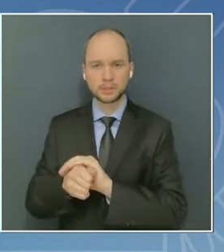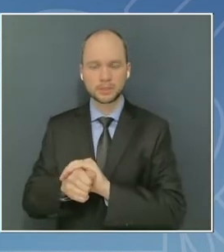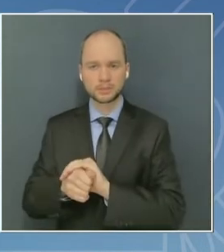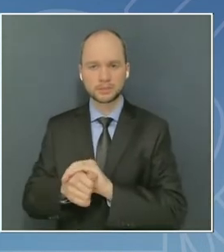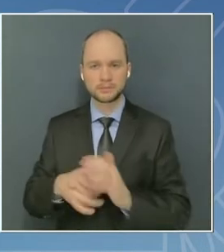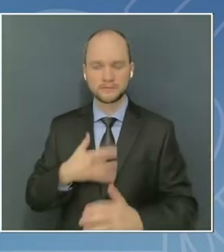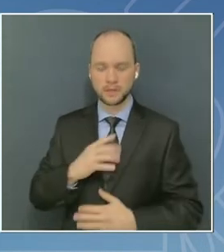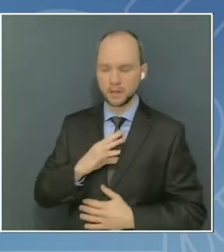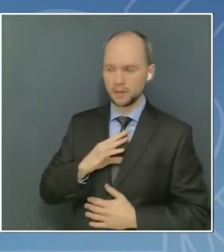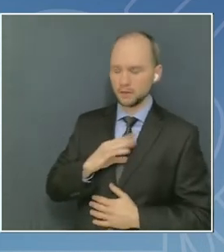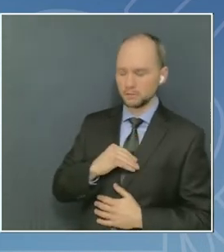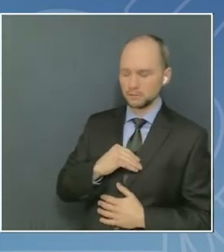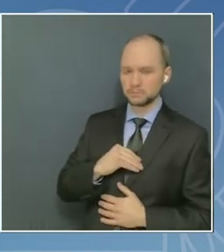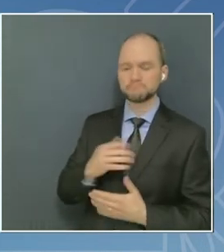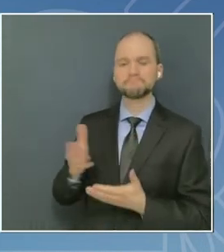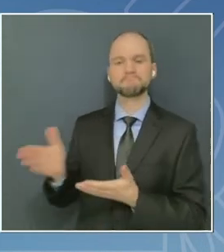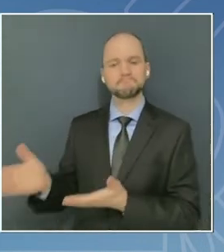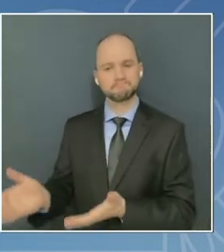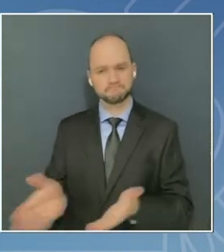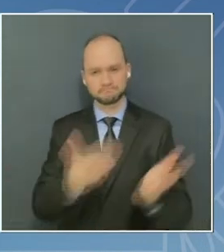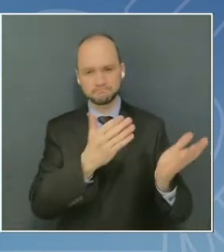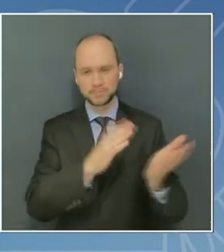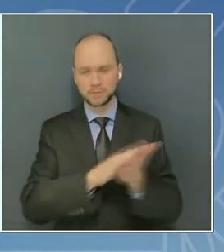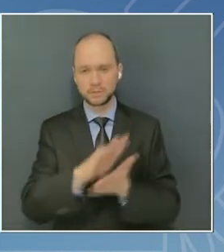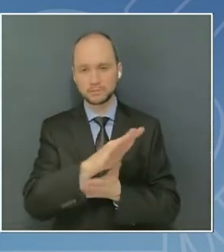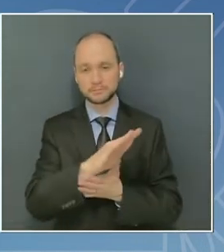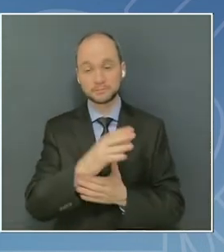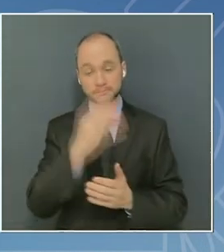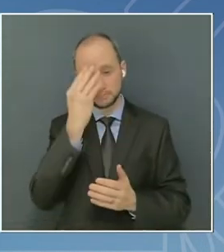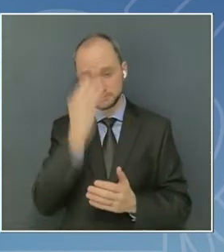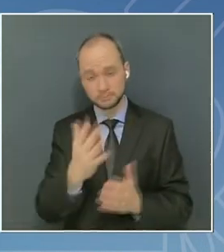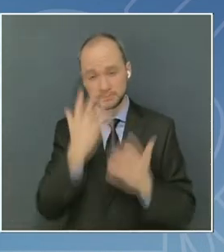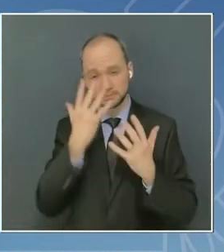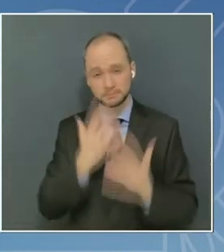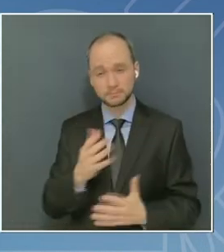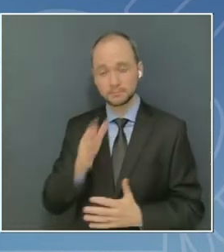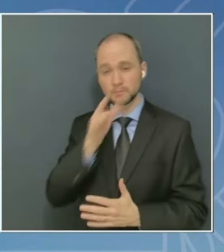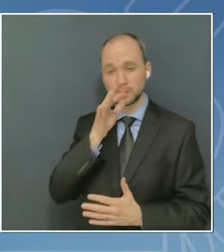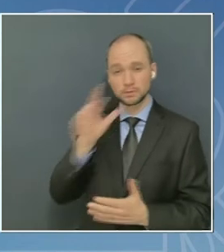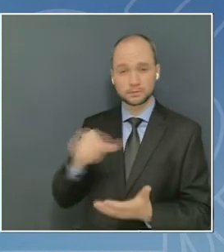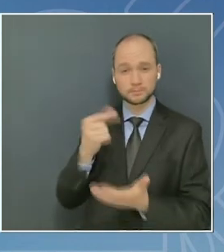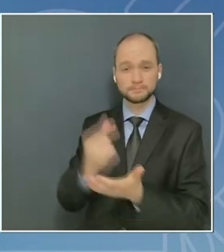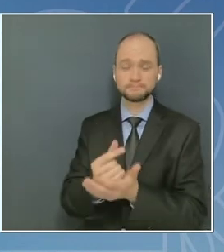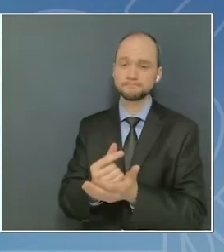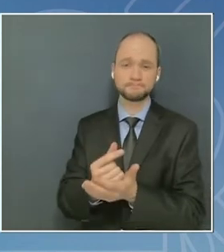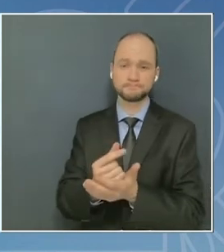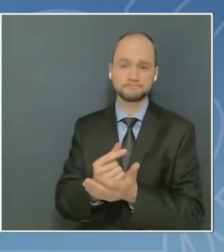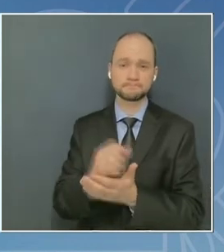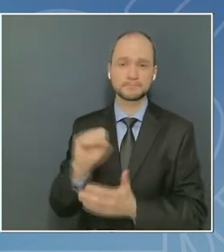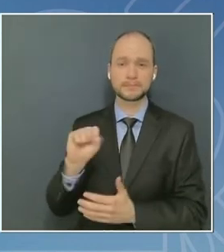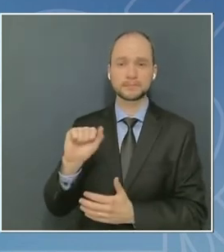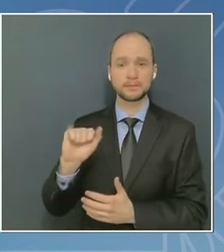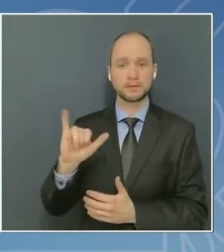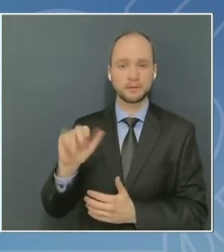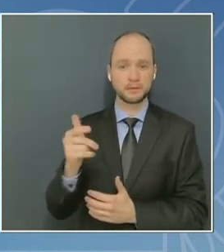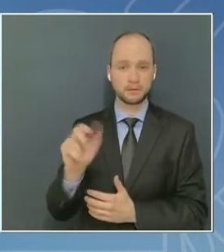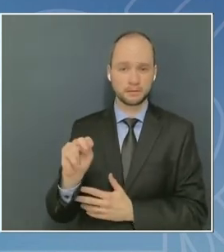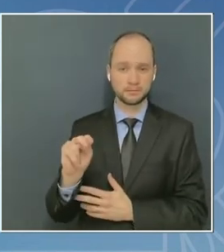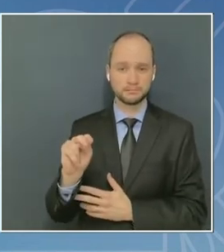Unfortunately, she never got to graduate because Saigon fell. And